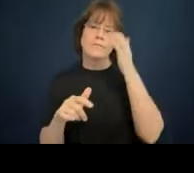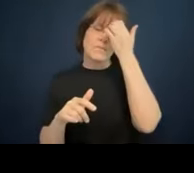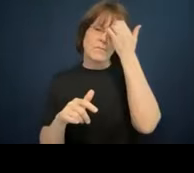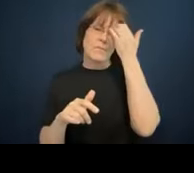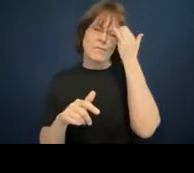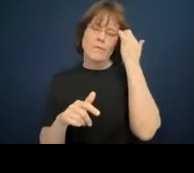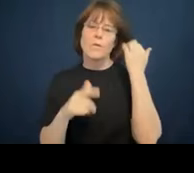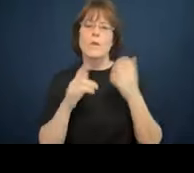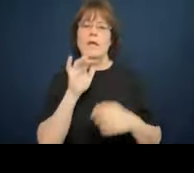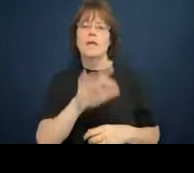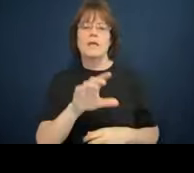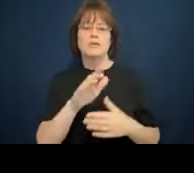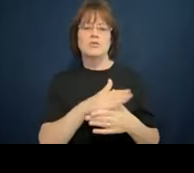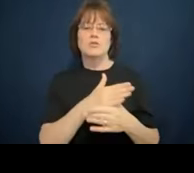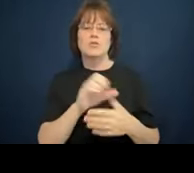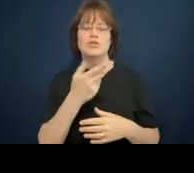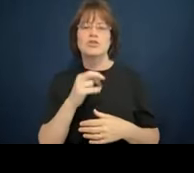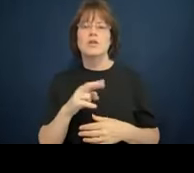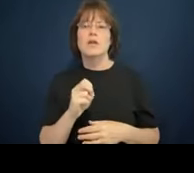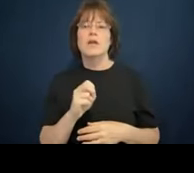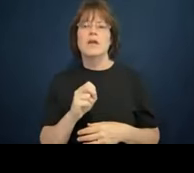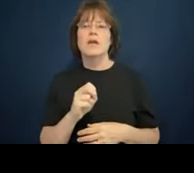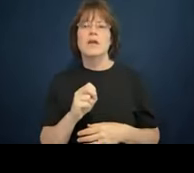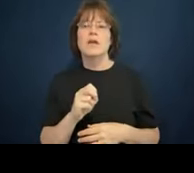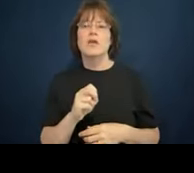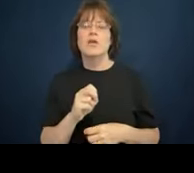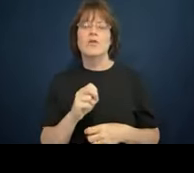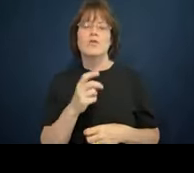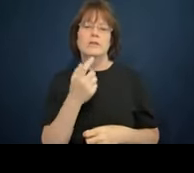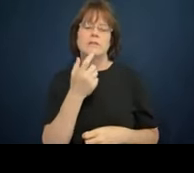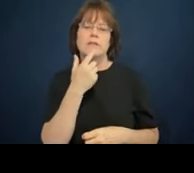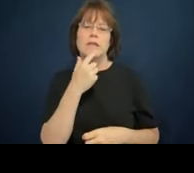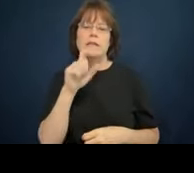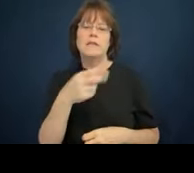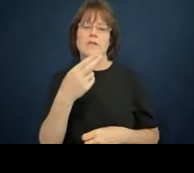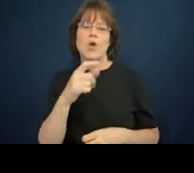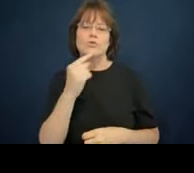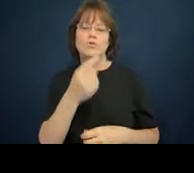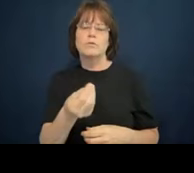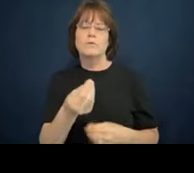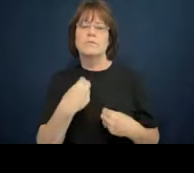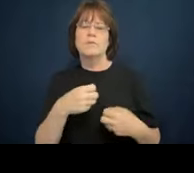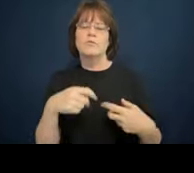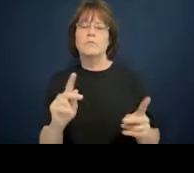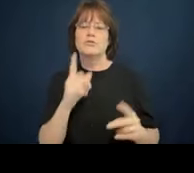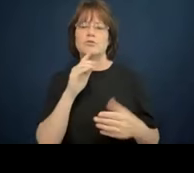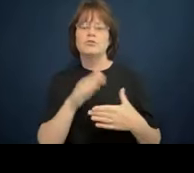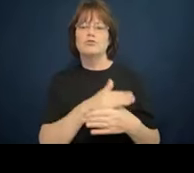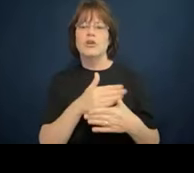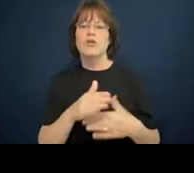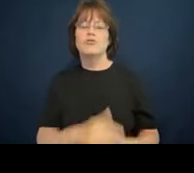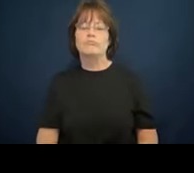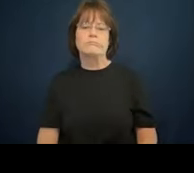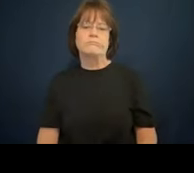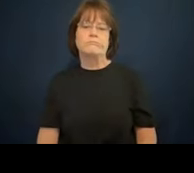hit screen share, it says host disabled participant screen sharing. So I don't know if that needs to be allowed for